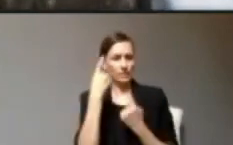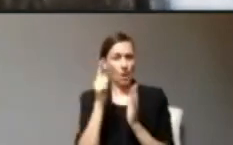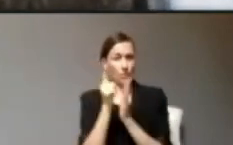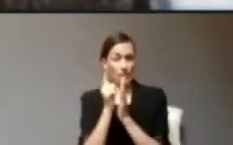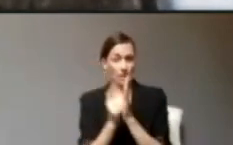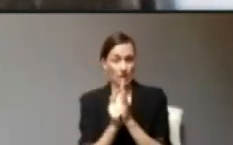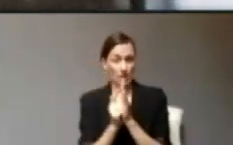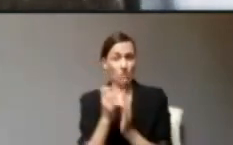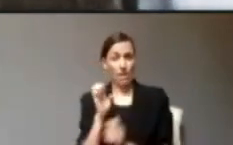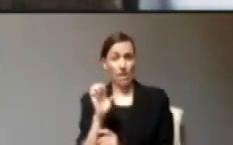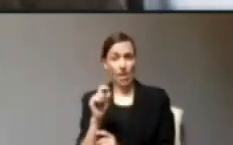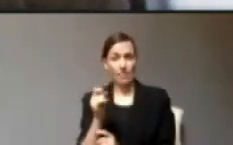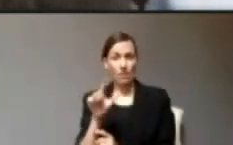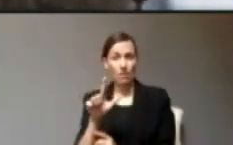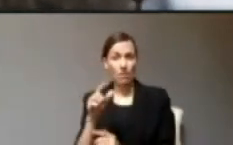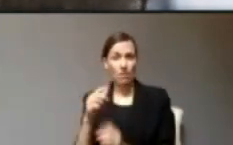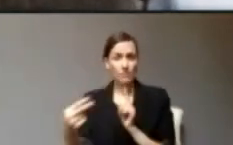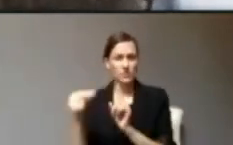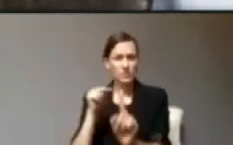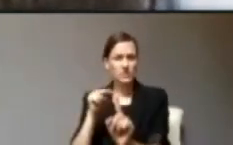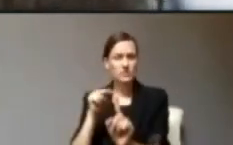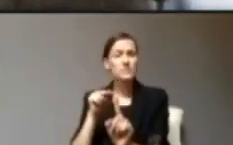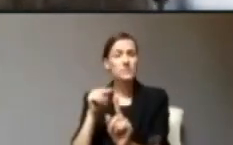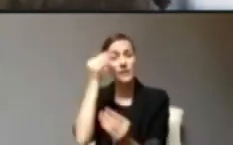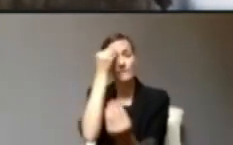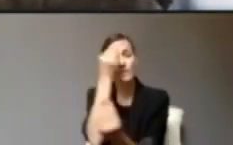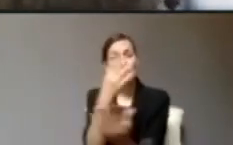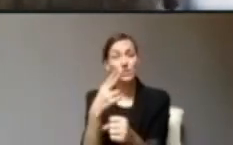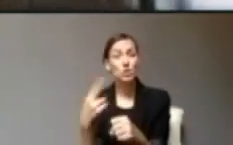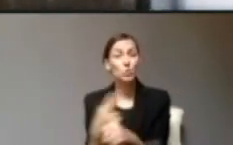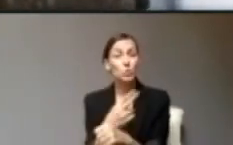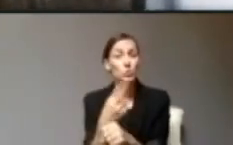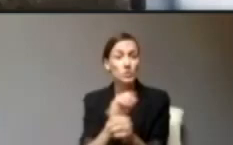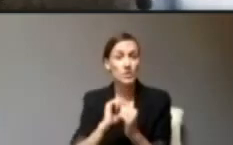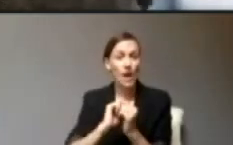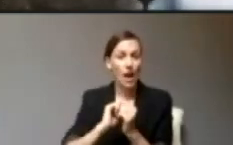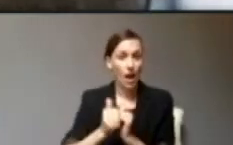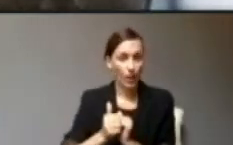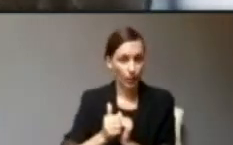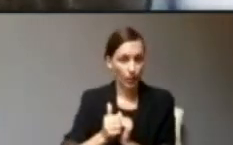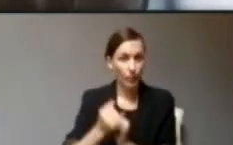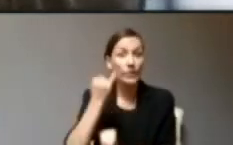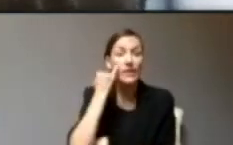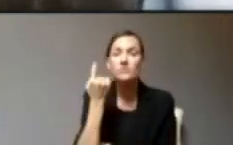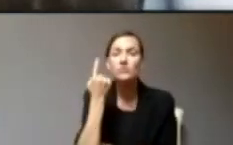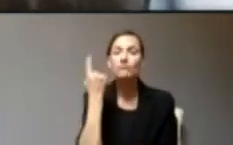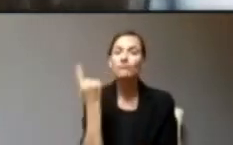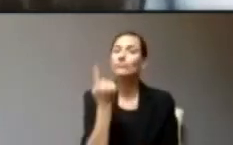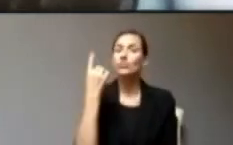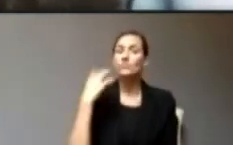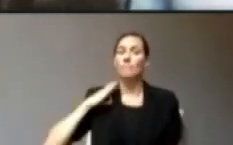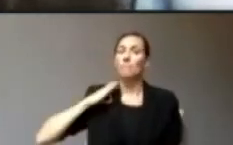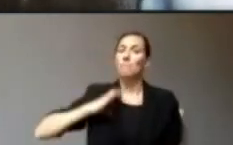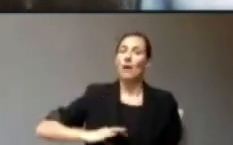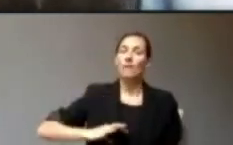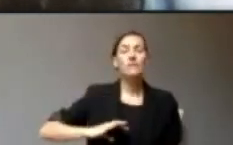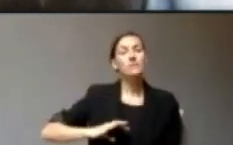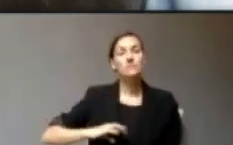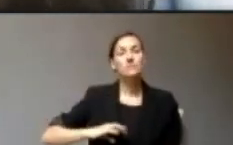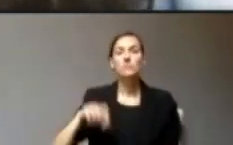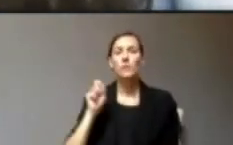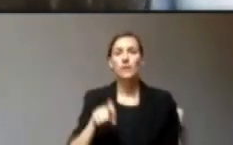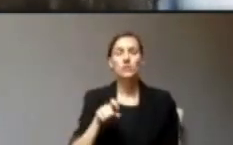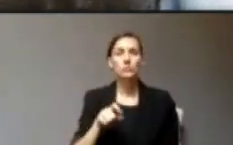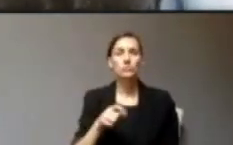ethical perspective is how the information is used. So if the information is just being used for a beneficial purpose, here's a place we need to target